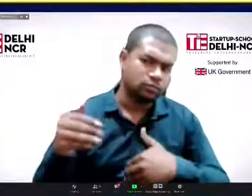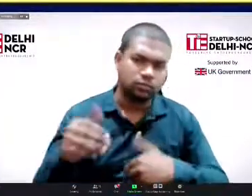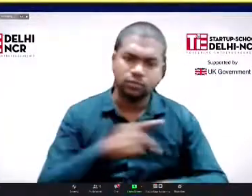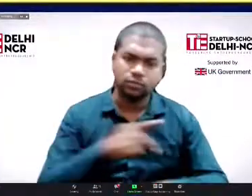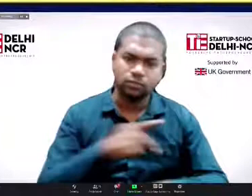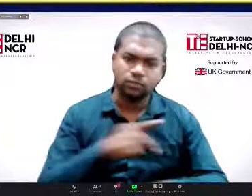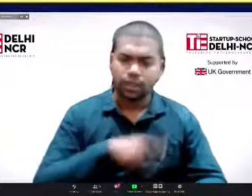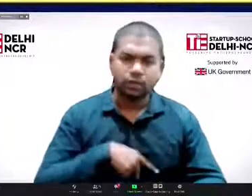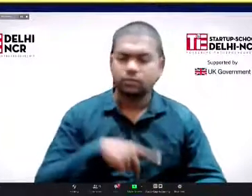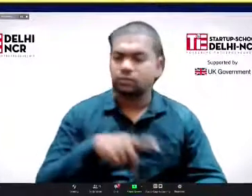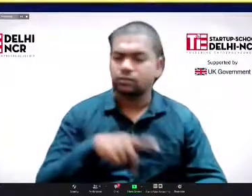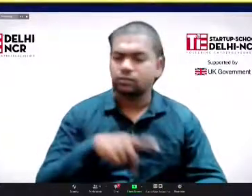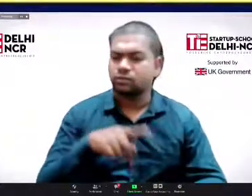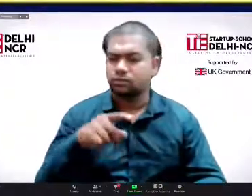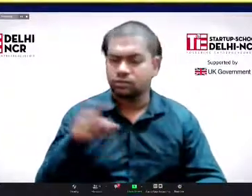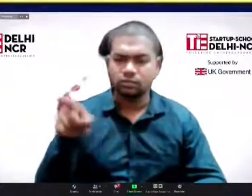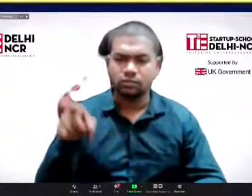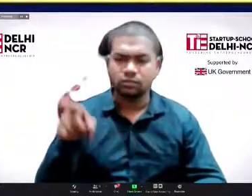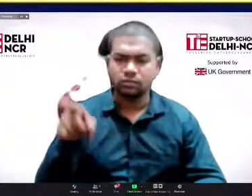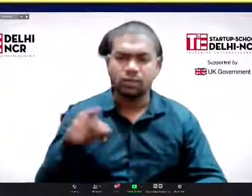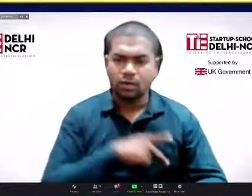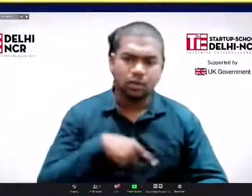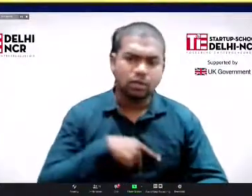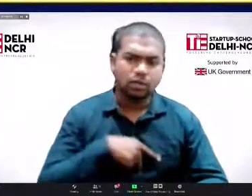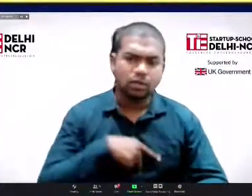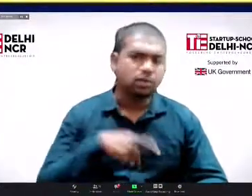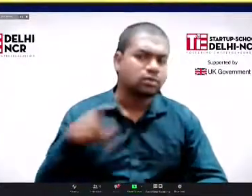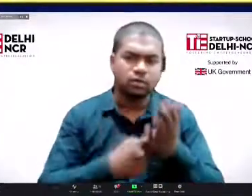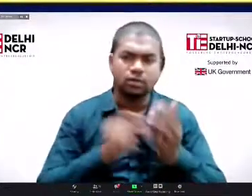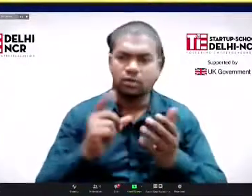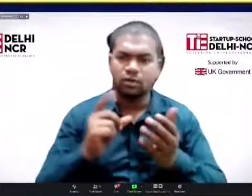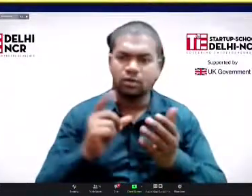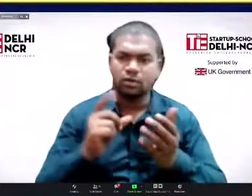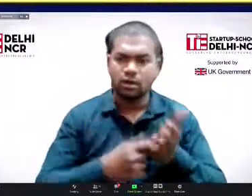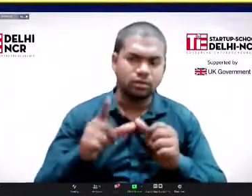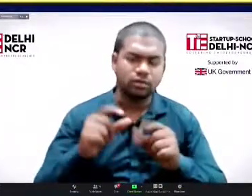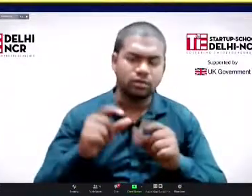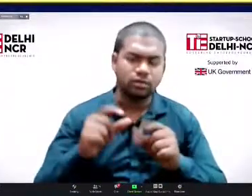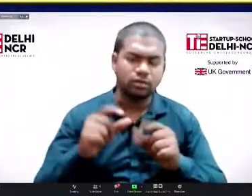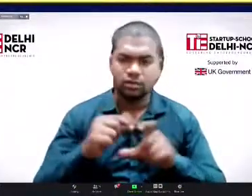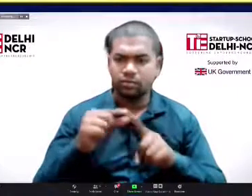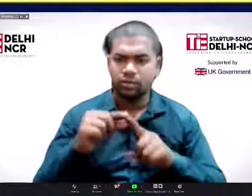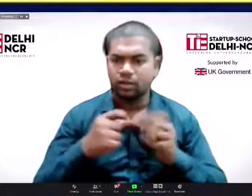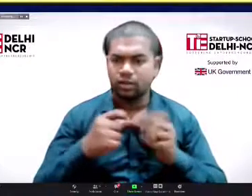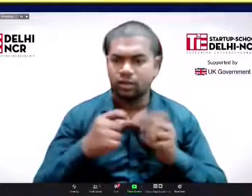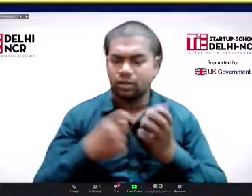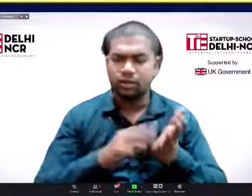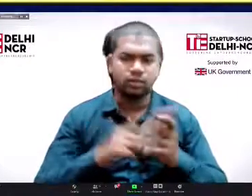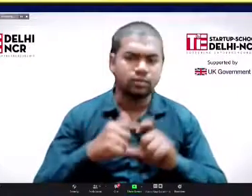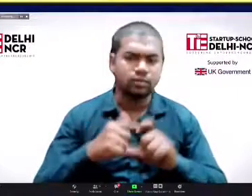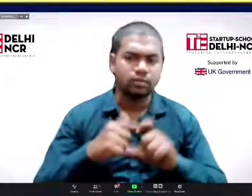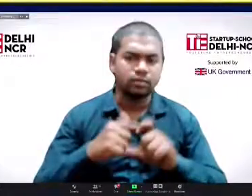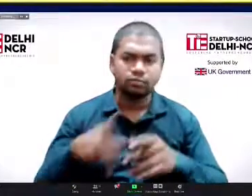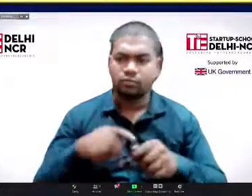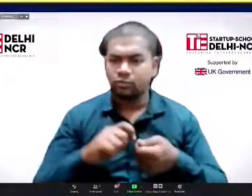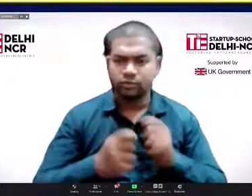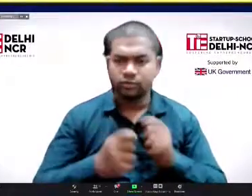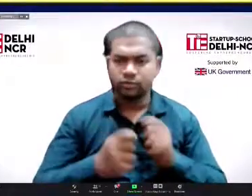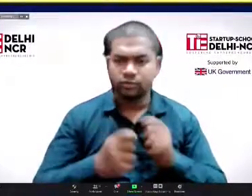Karnataka Rural Development and Panchayat Raj Department, we've created this movement for change